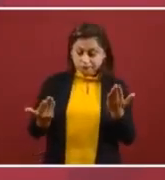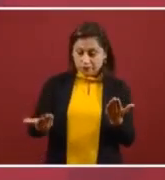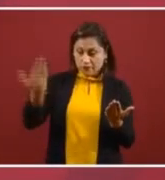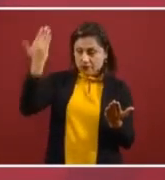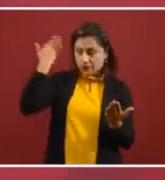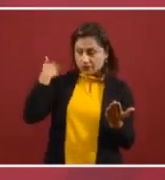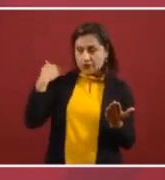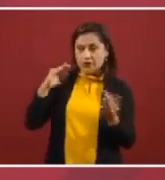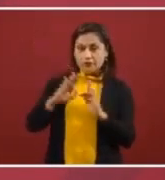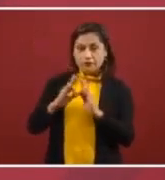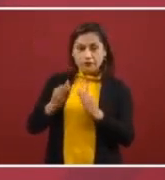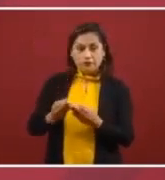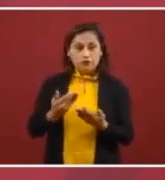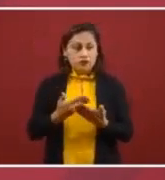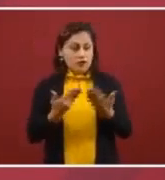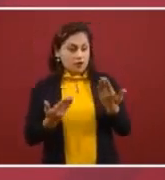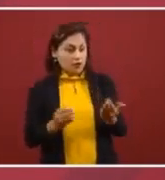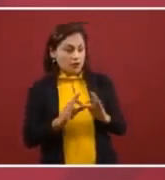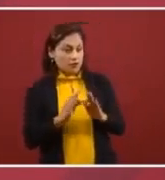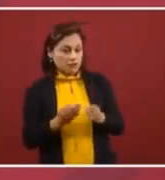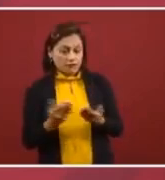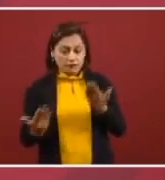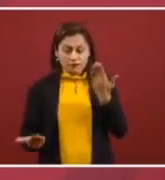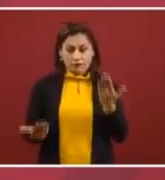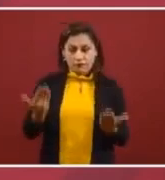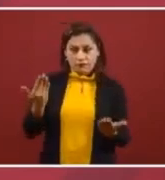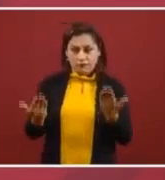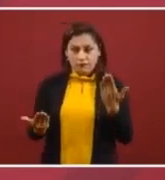models. They used to yell.